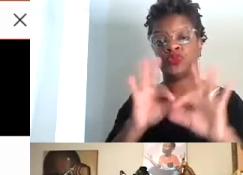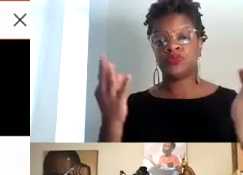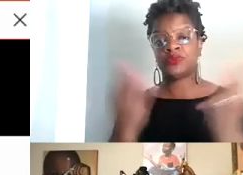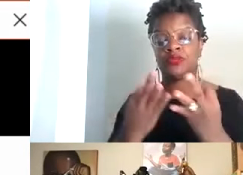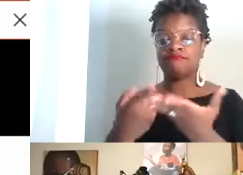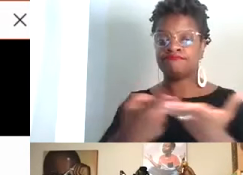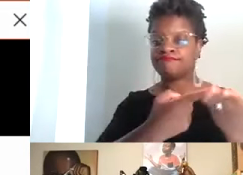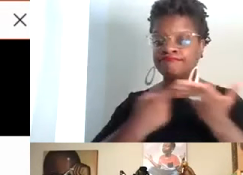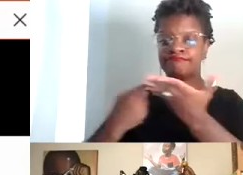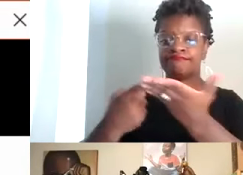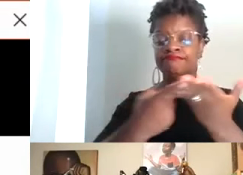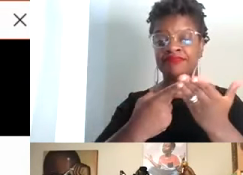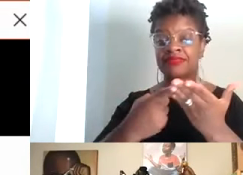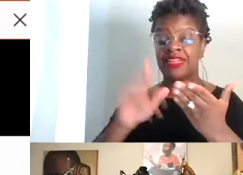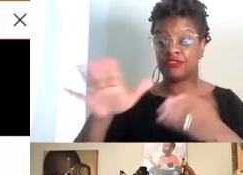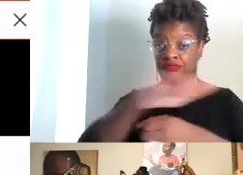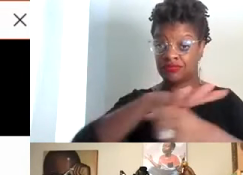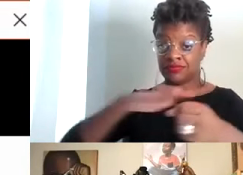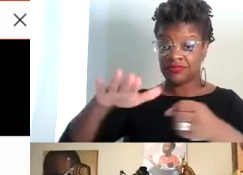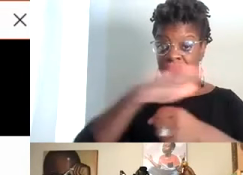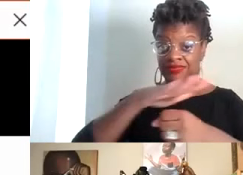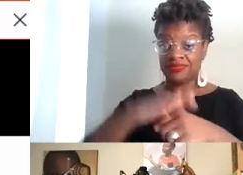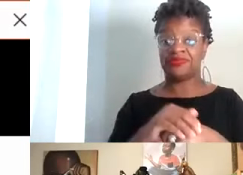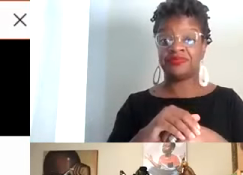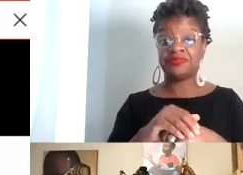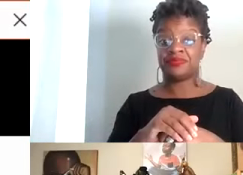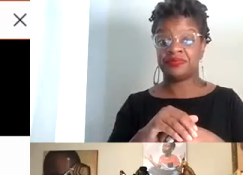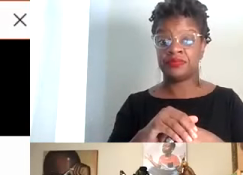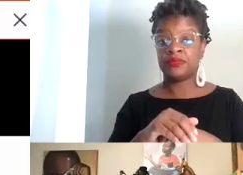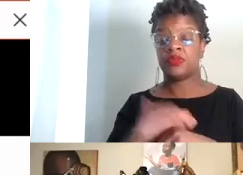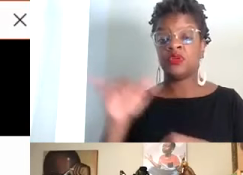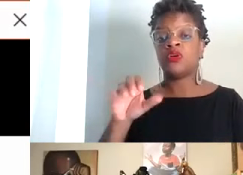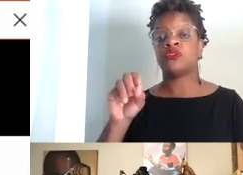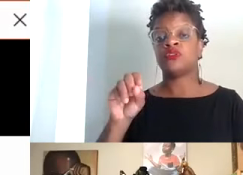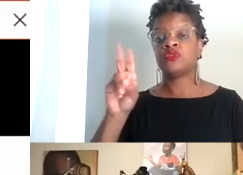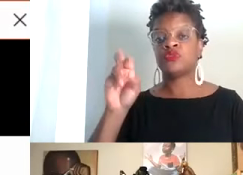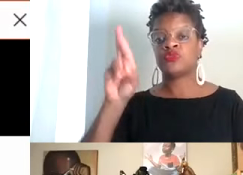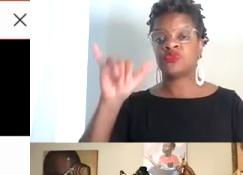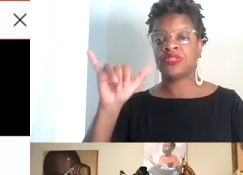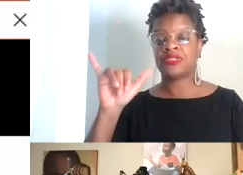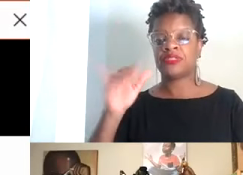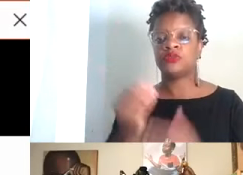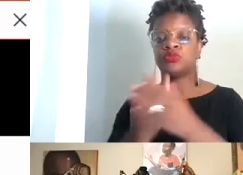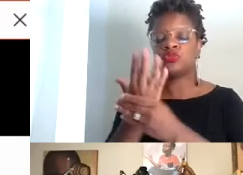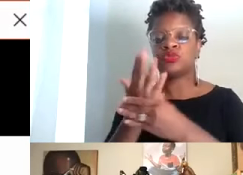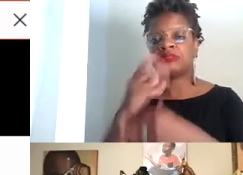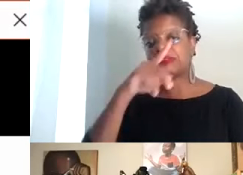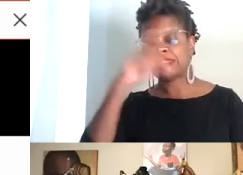in the district. And we've had a survey open in the spring and summer where we've received